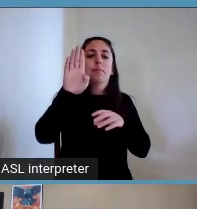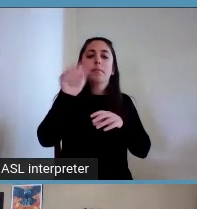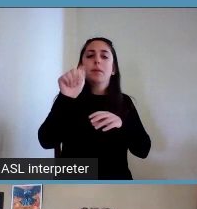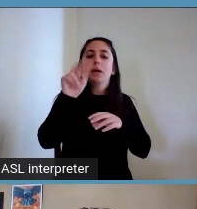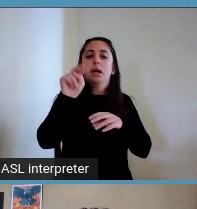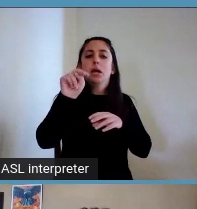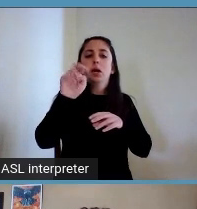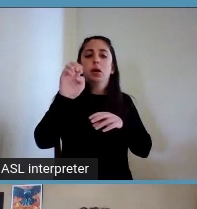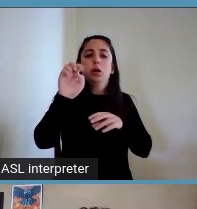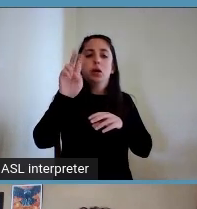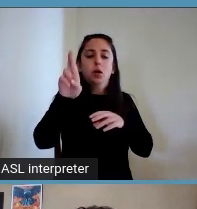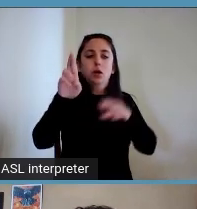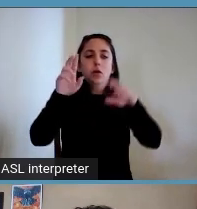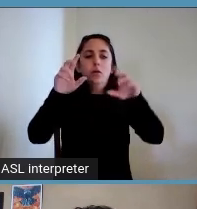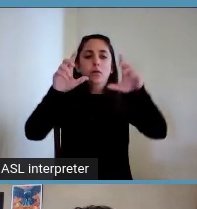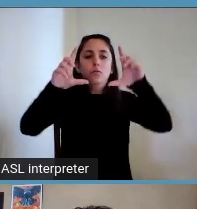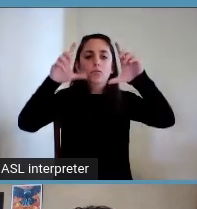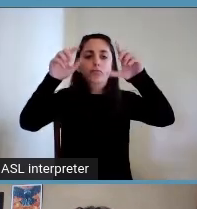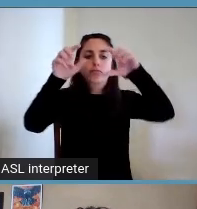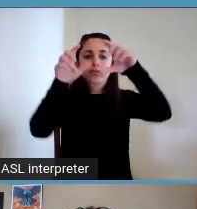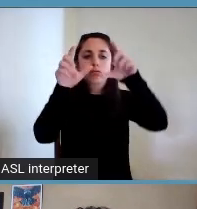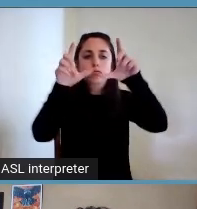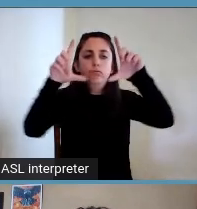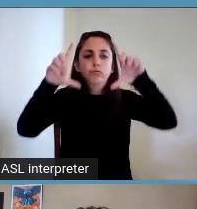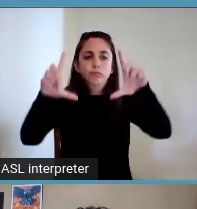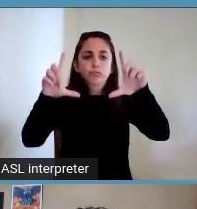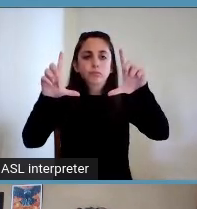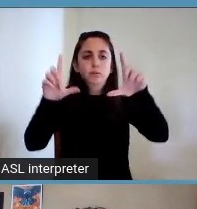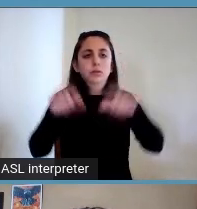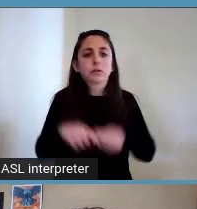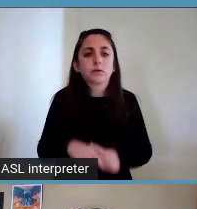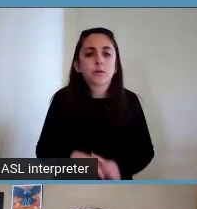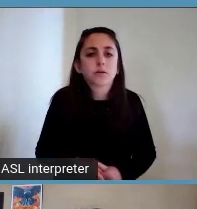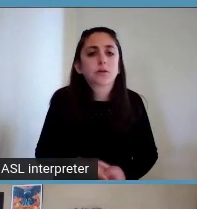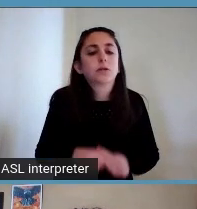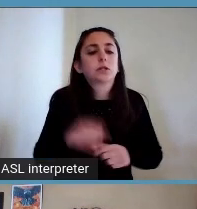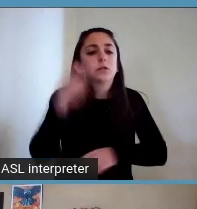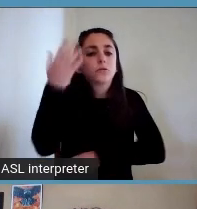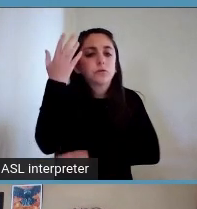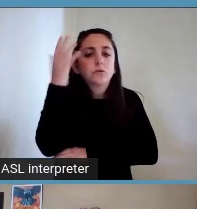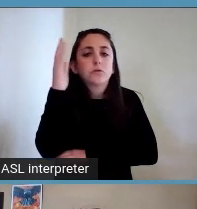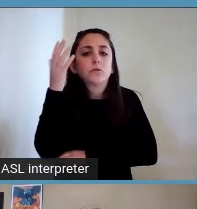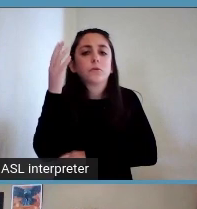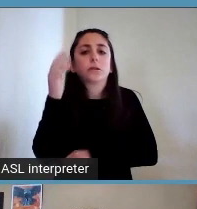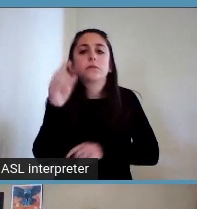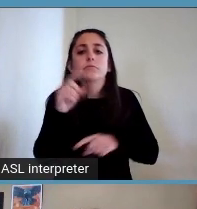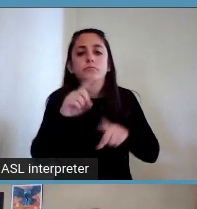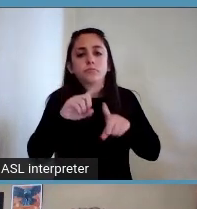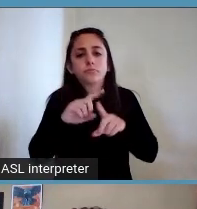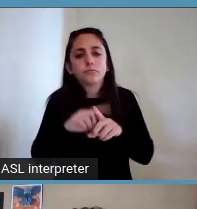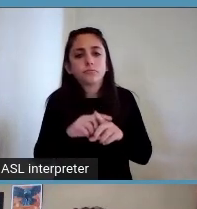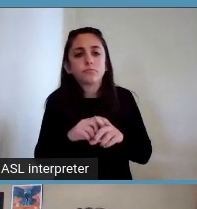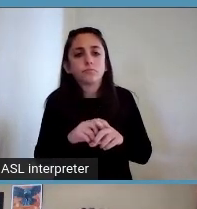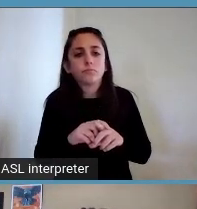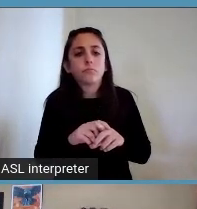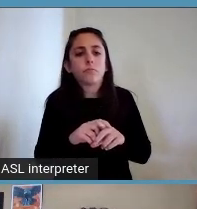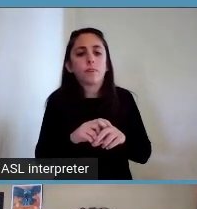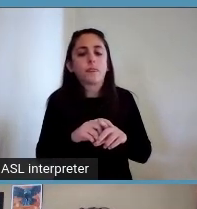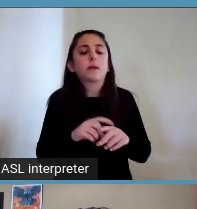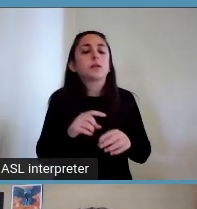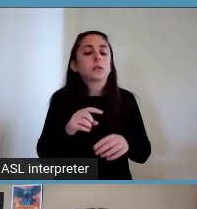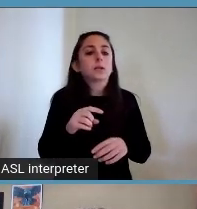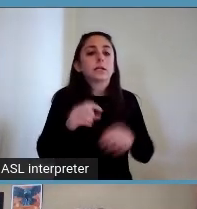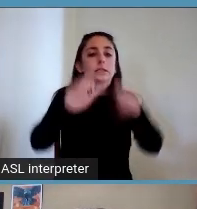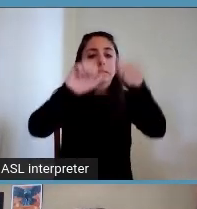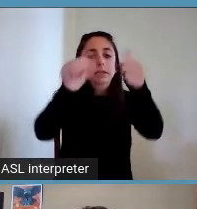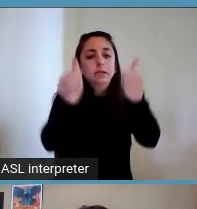line is green and layered like the boughs of an evergreen tree, and there is a stainless steel statue of